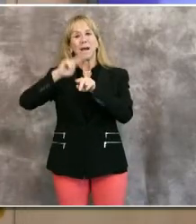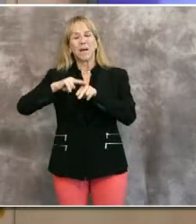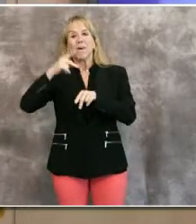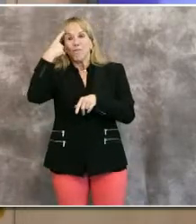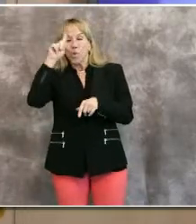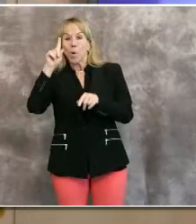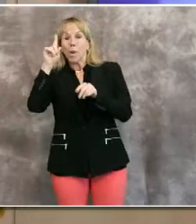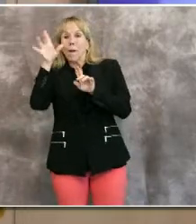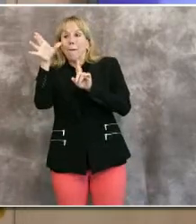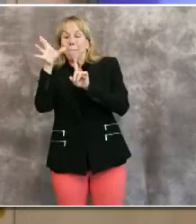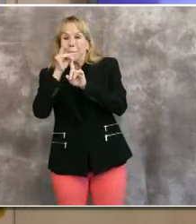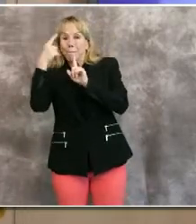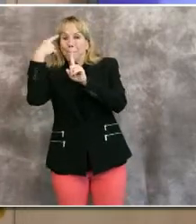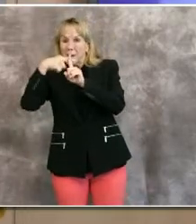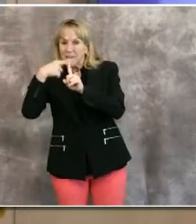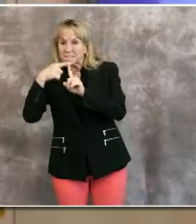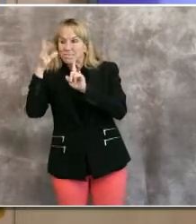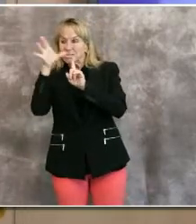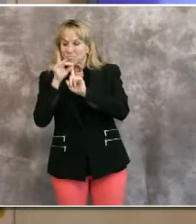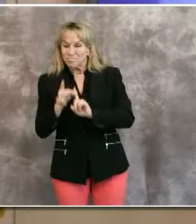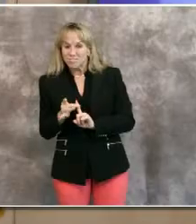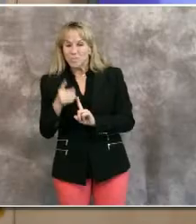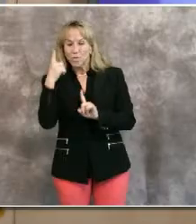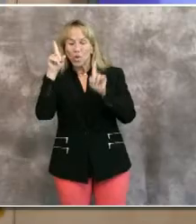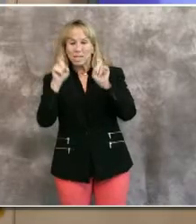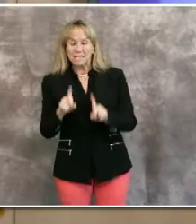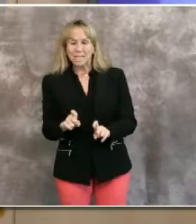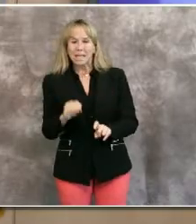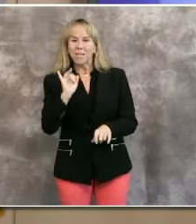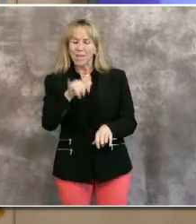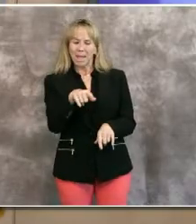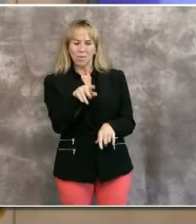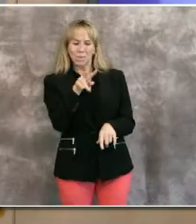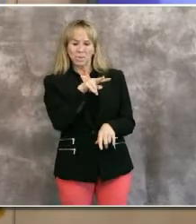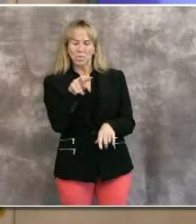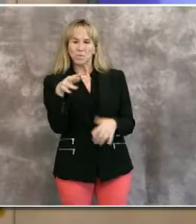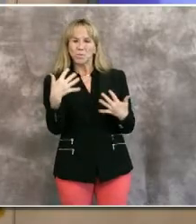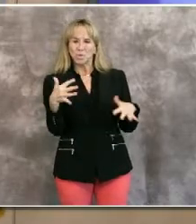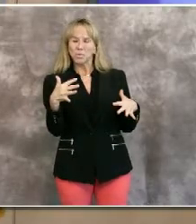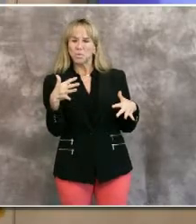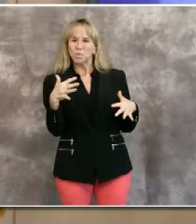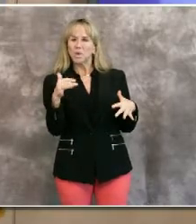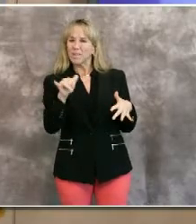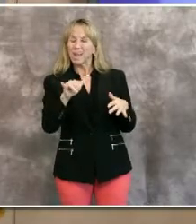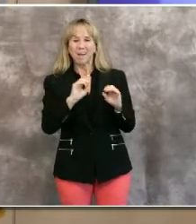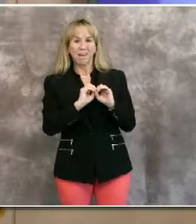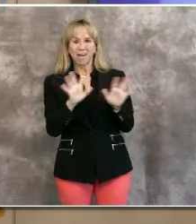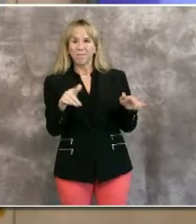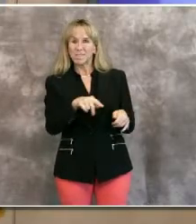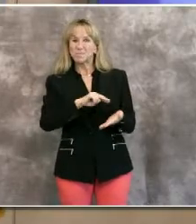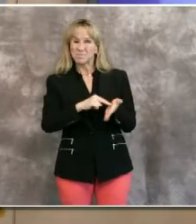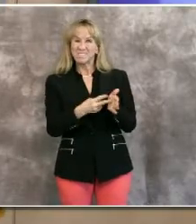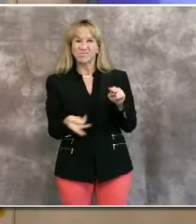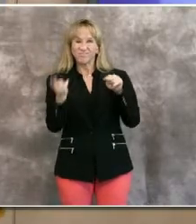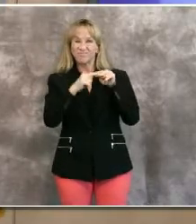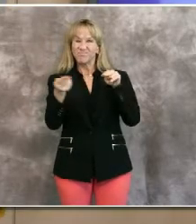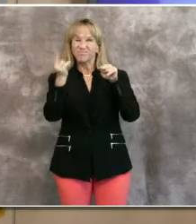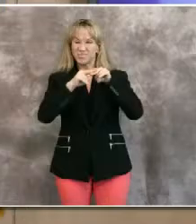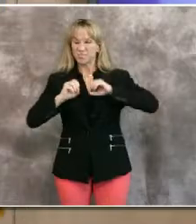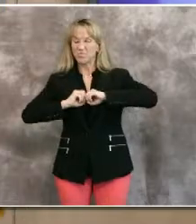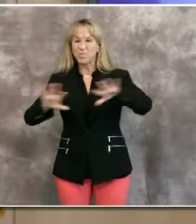are concerning numbers. They're concerning because they clearly represent an increase in spread, community spread, and number of